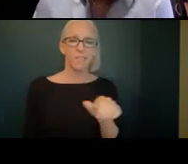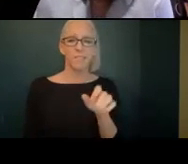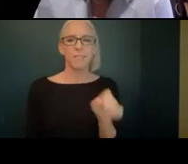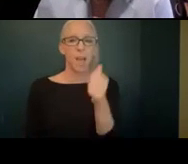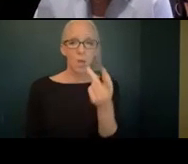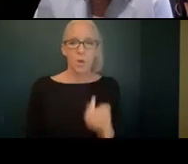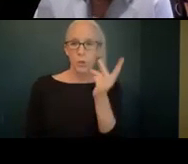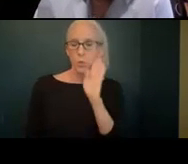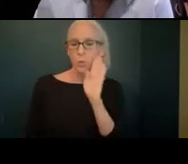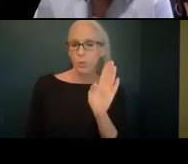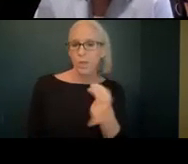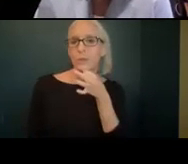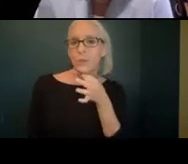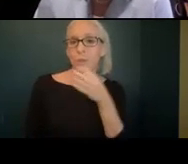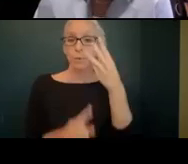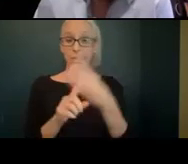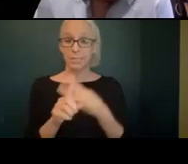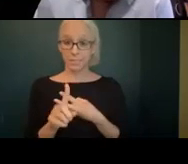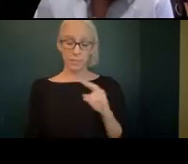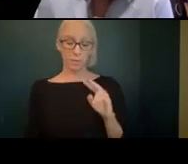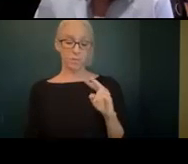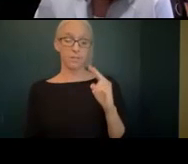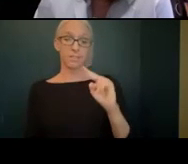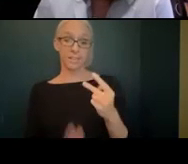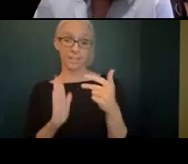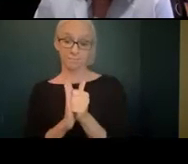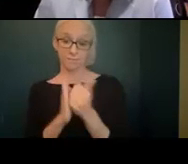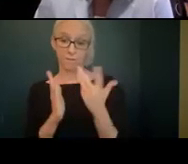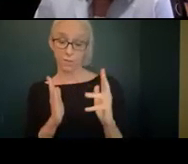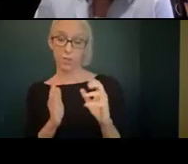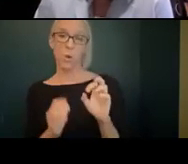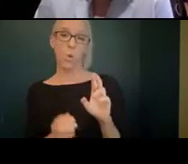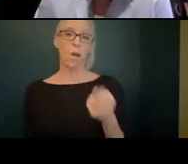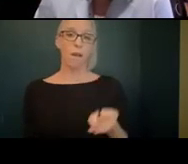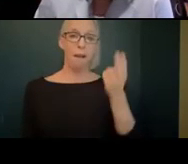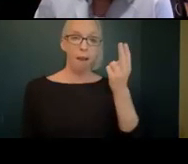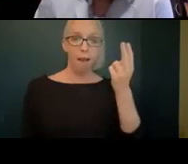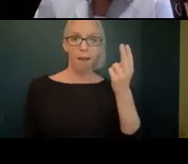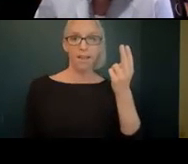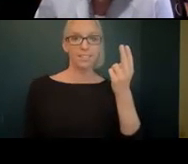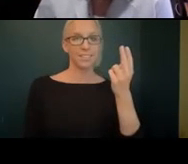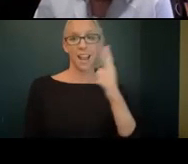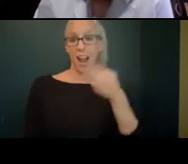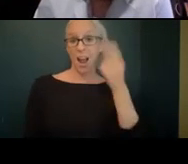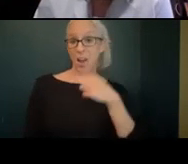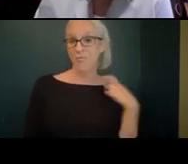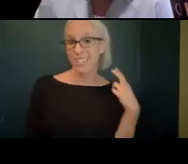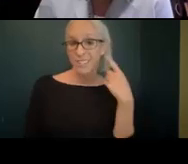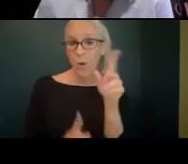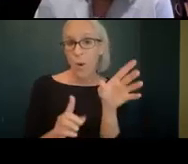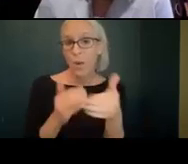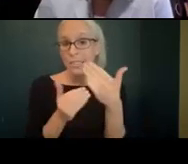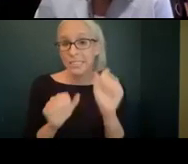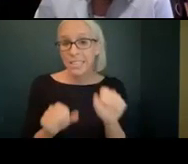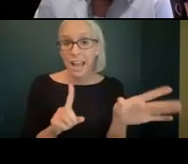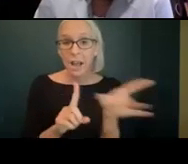So if it's 6 months after your second dose, if you're elderly, you're in a high-risk group, which many in this group probably may be. And so it's critically